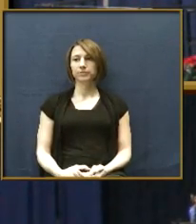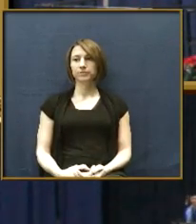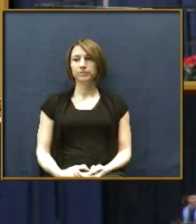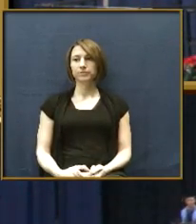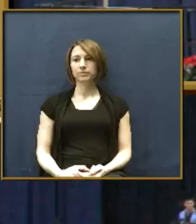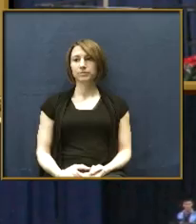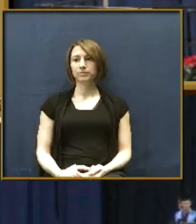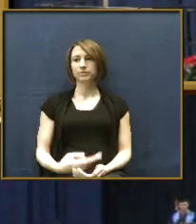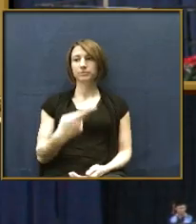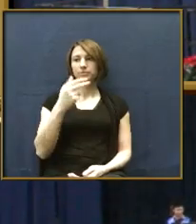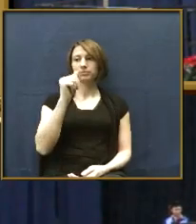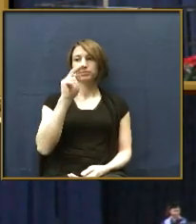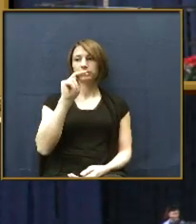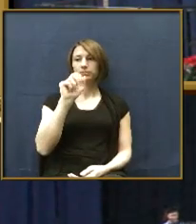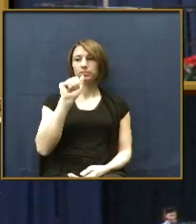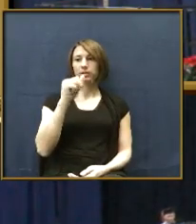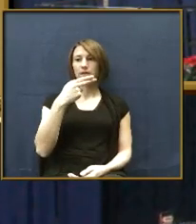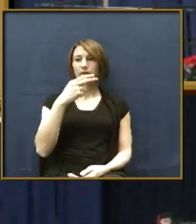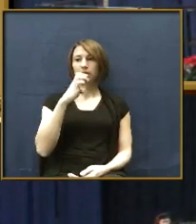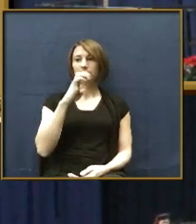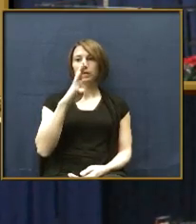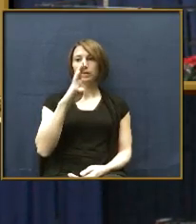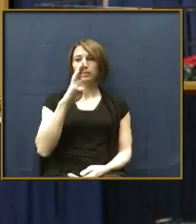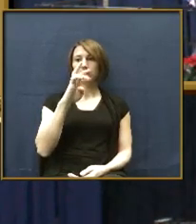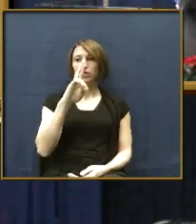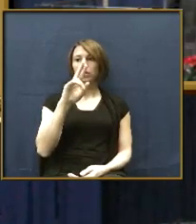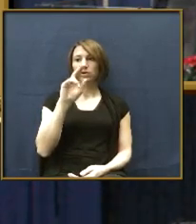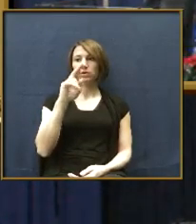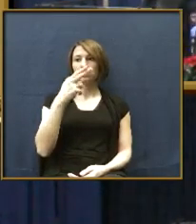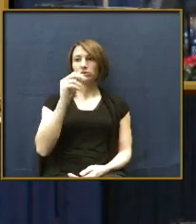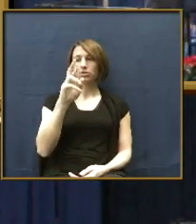Hannah Joy Eberhart.